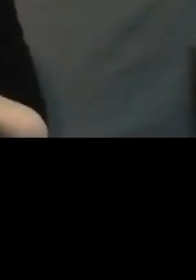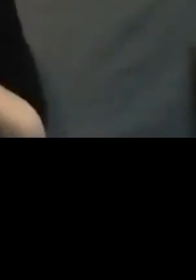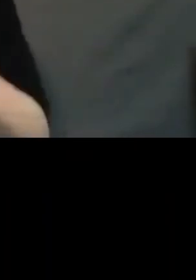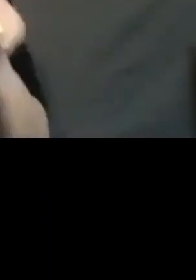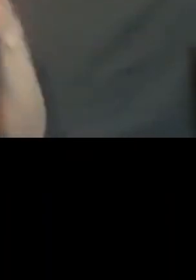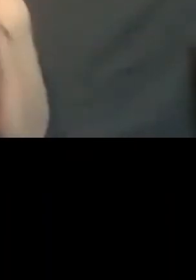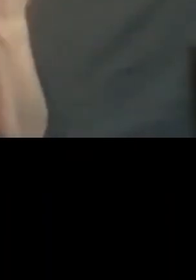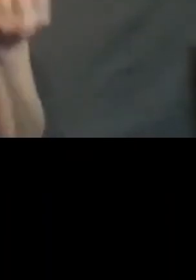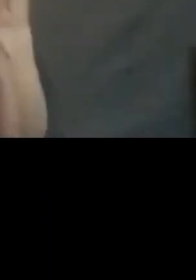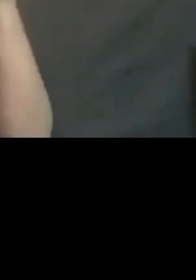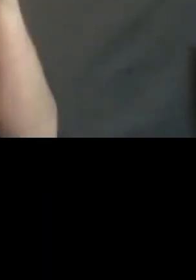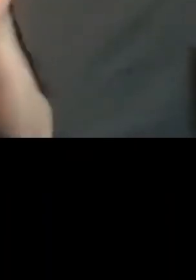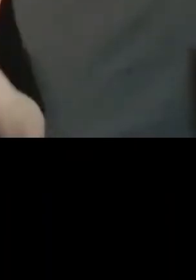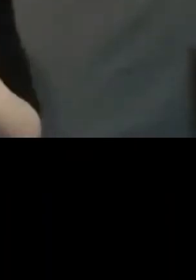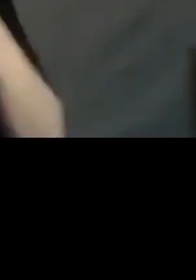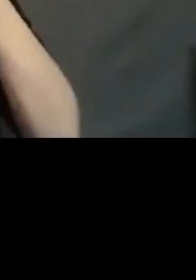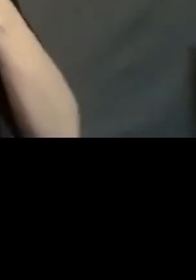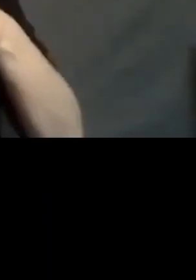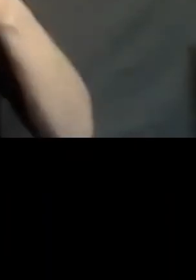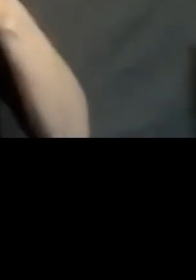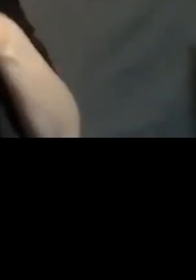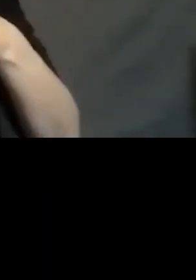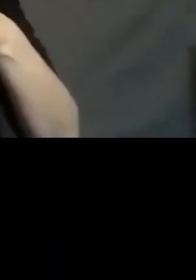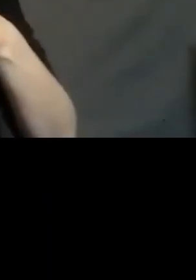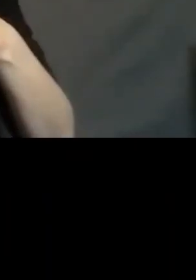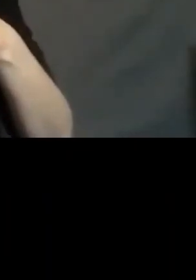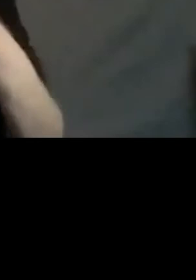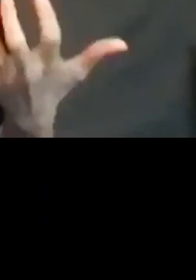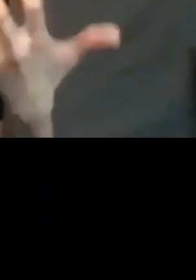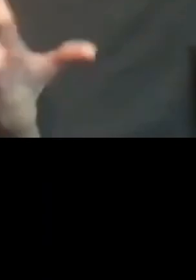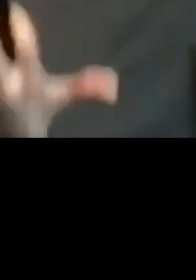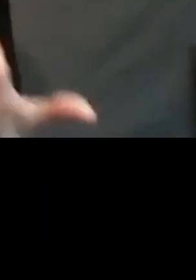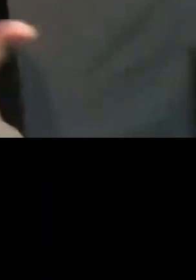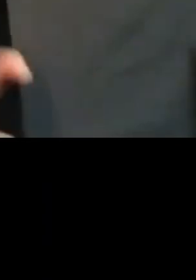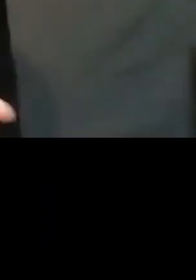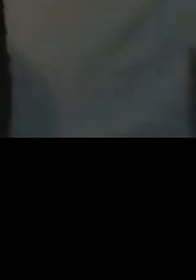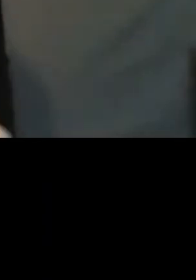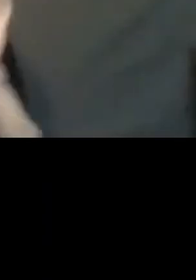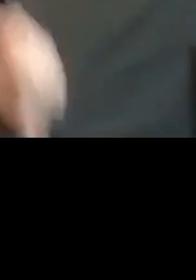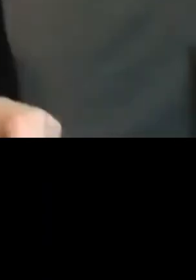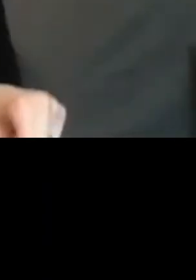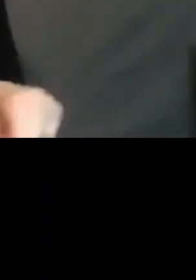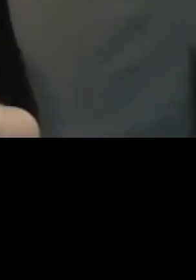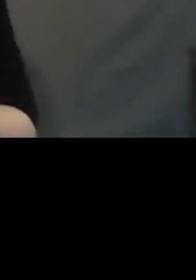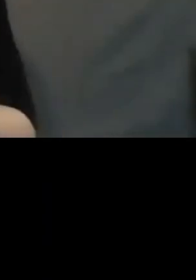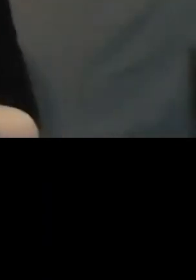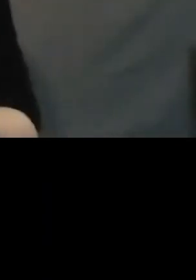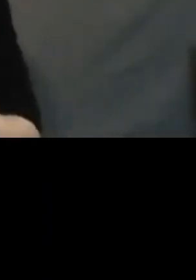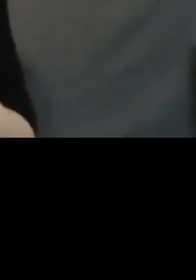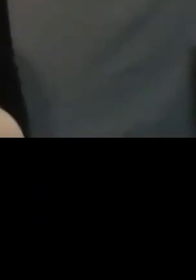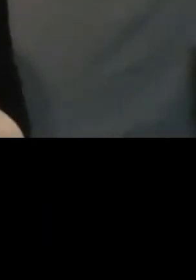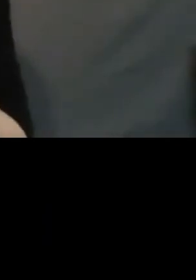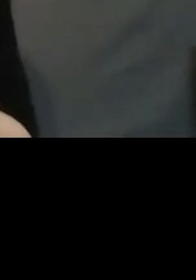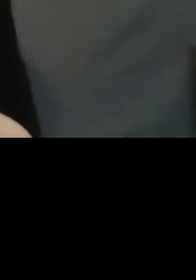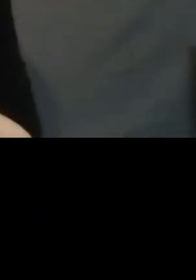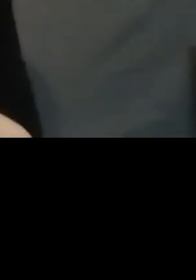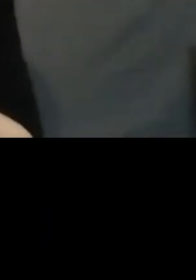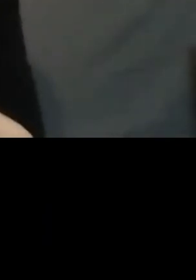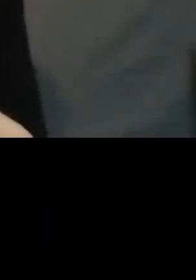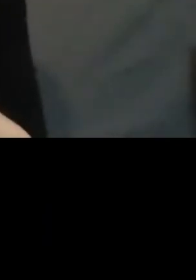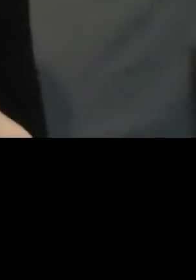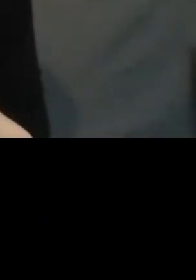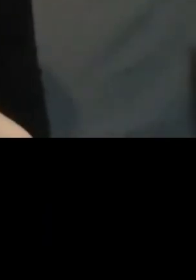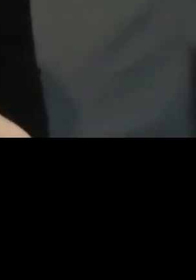categories. Weighting is very accommodating. It's unconstrained. While when you pool mean